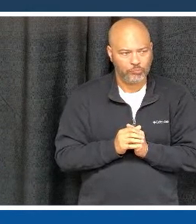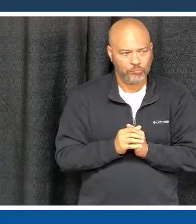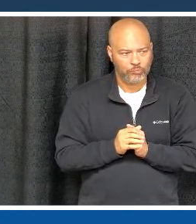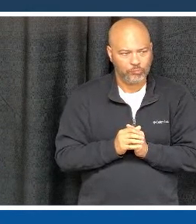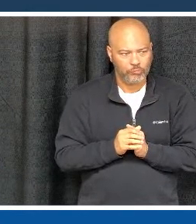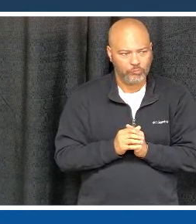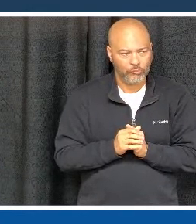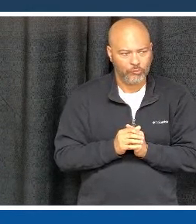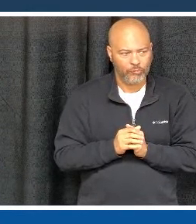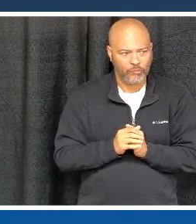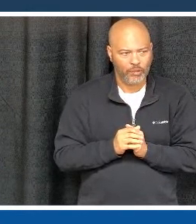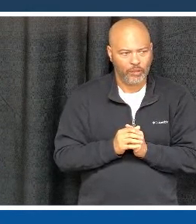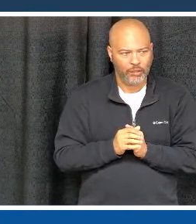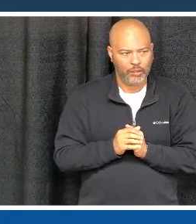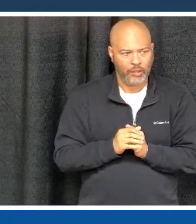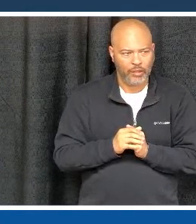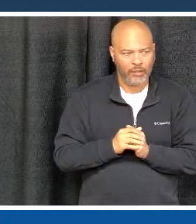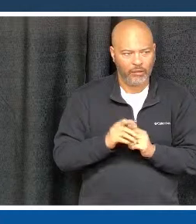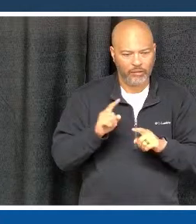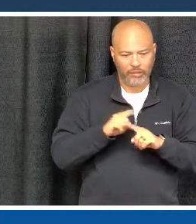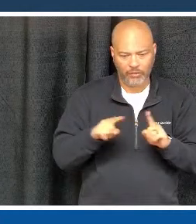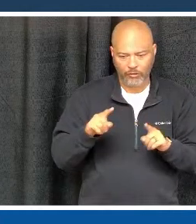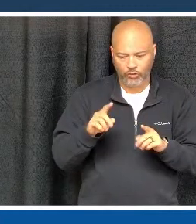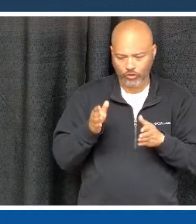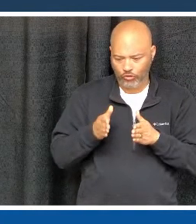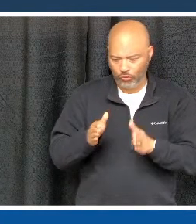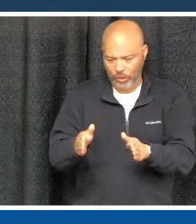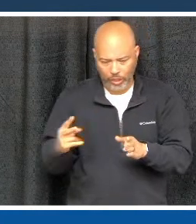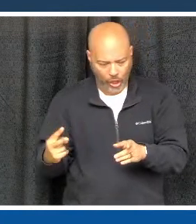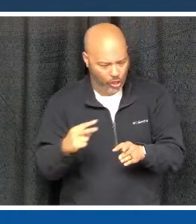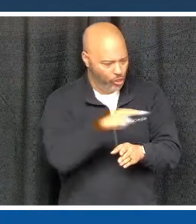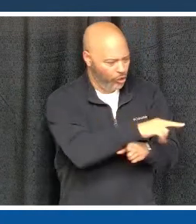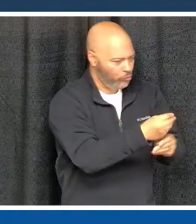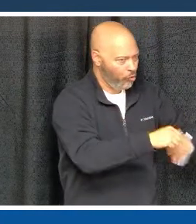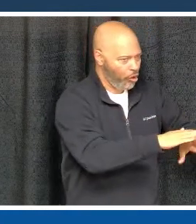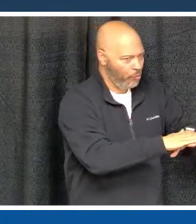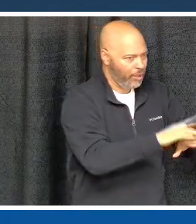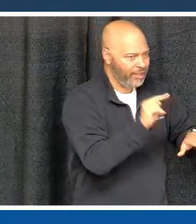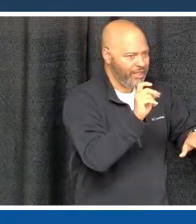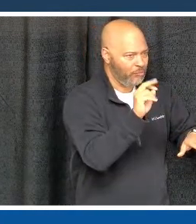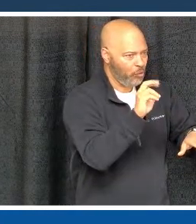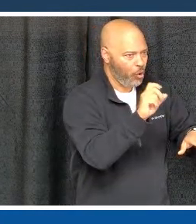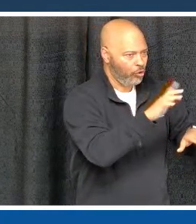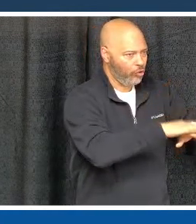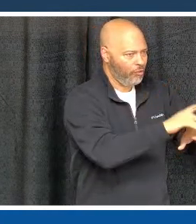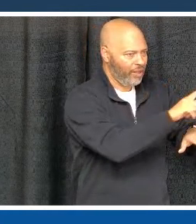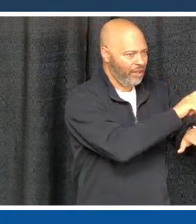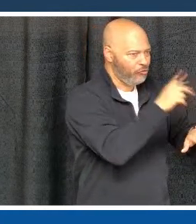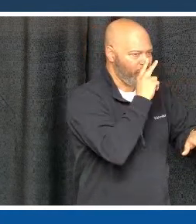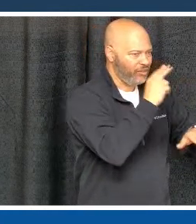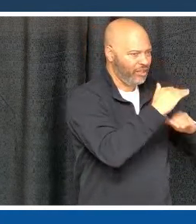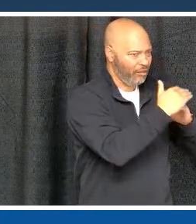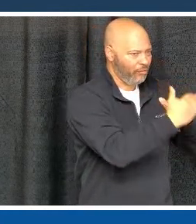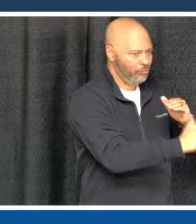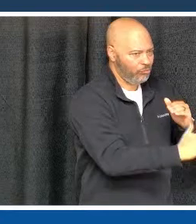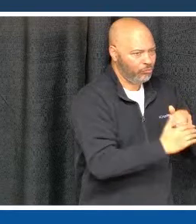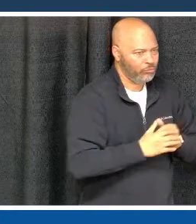And here's from a side street looking back towards the back of the property. Needmore's on the left. You can see how it slopes down.